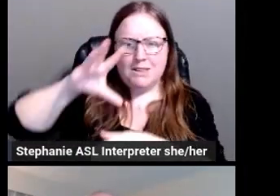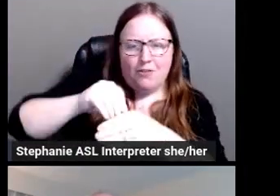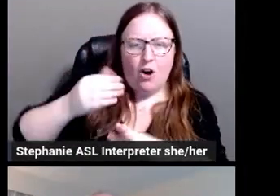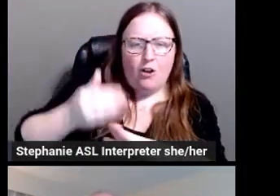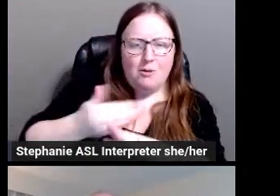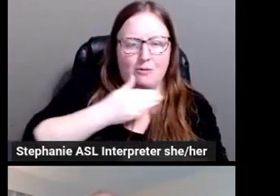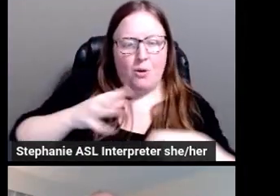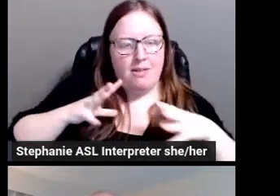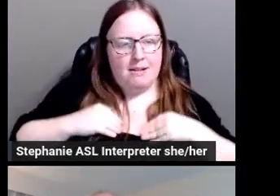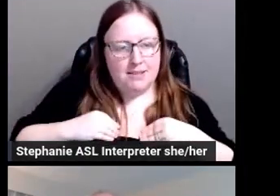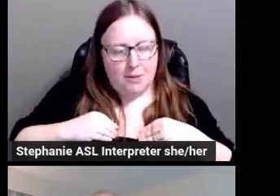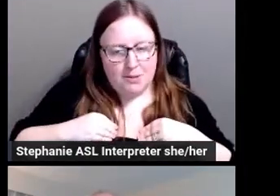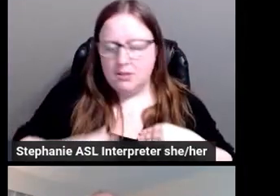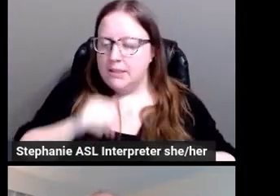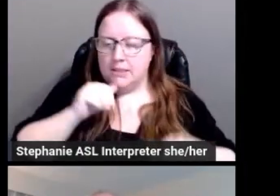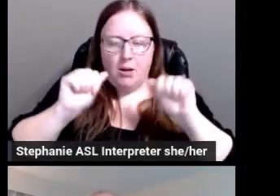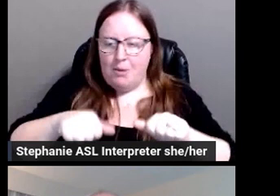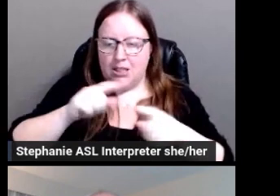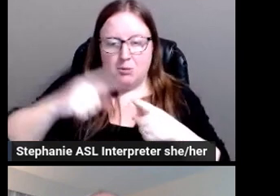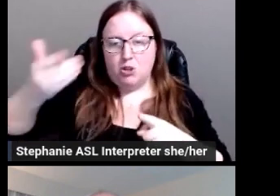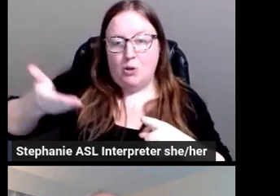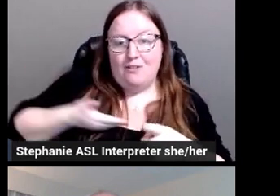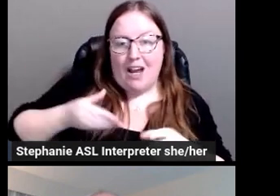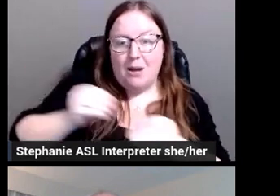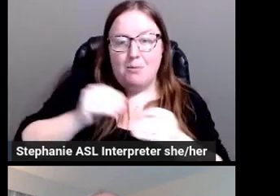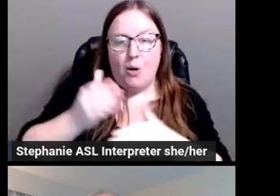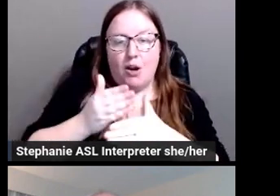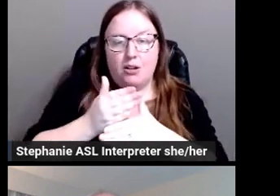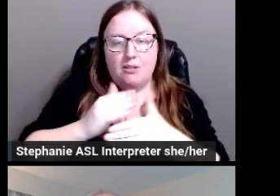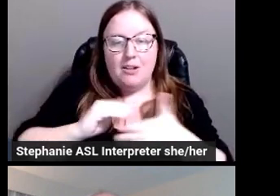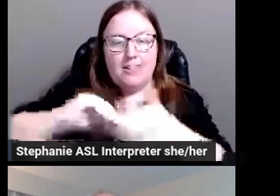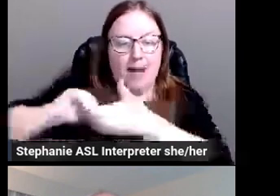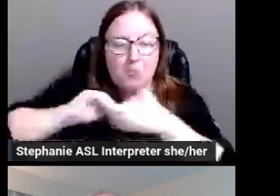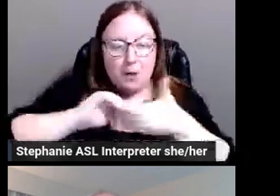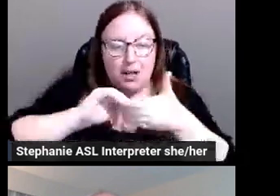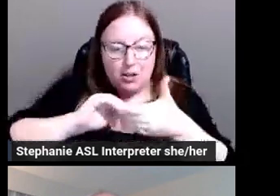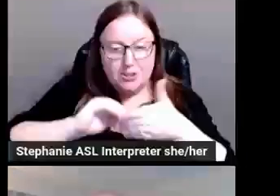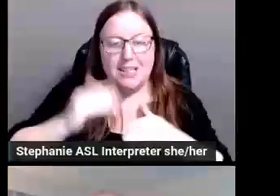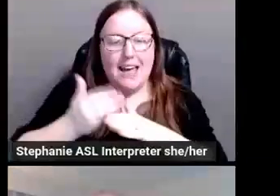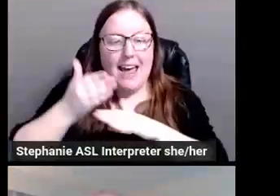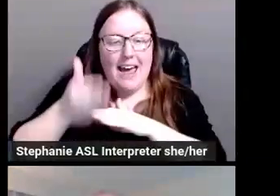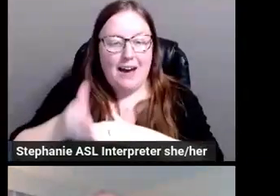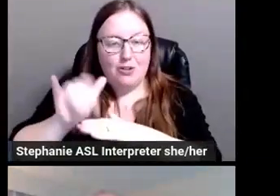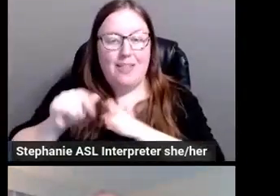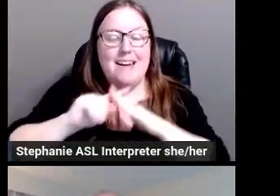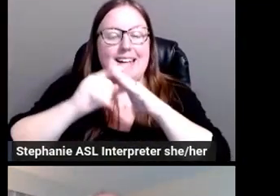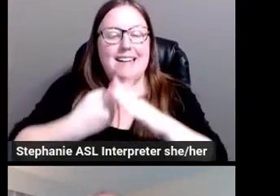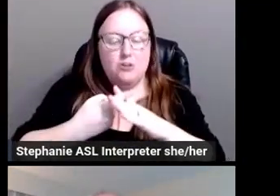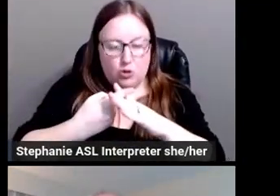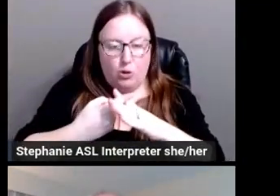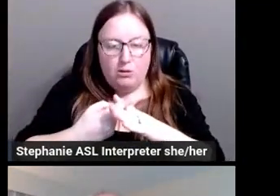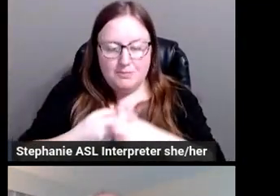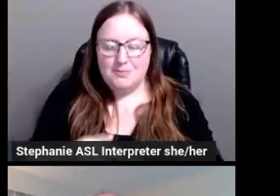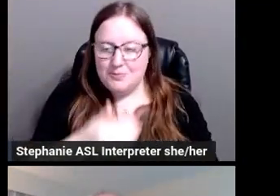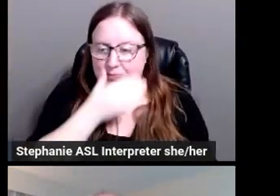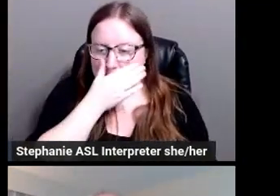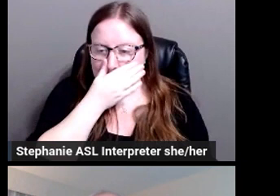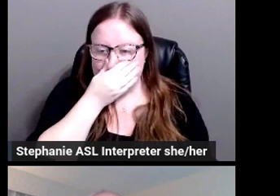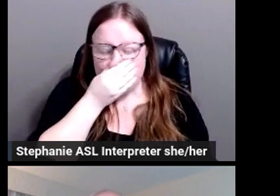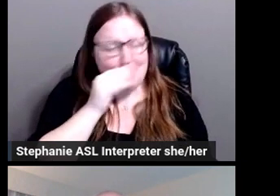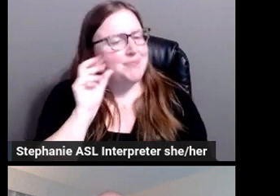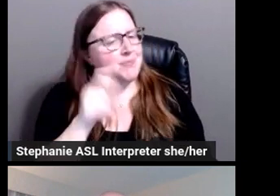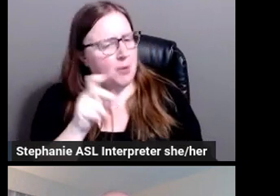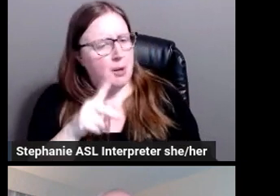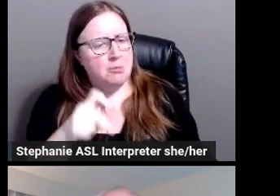they accept. It's not possible to invite more collaborators to a collaboration after that initial initiation. Okay.